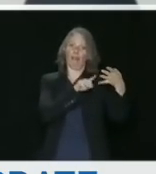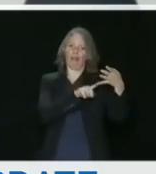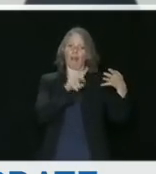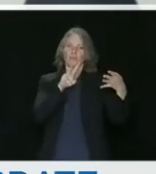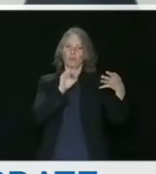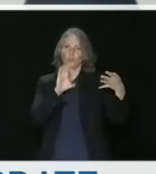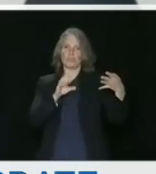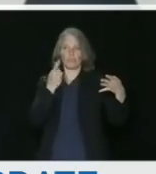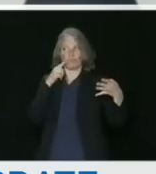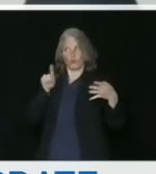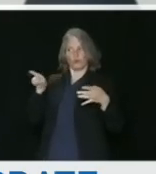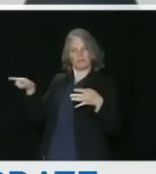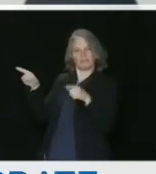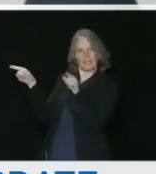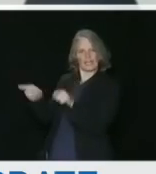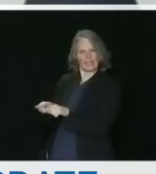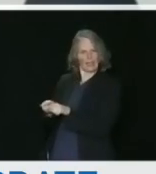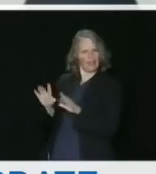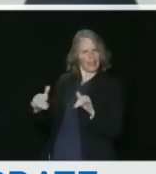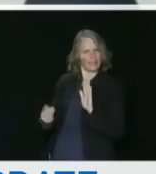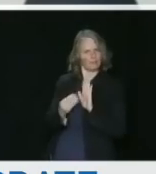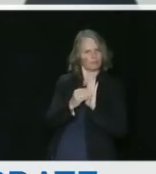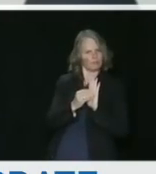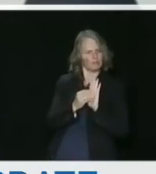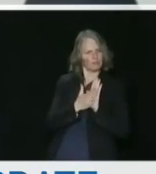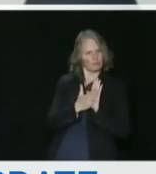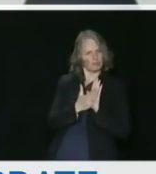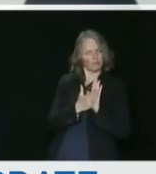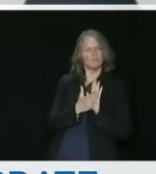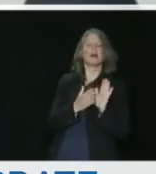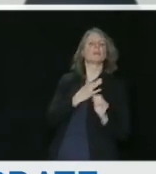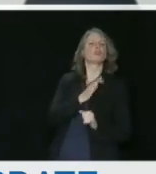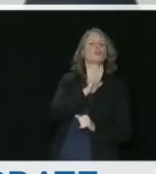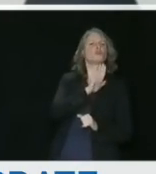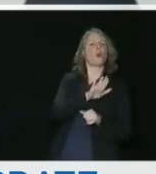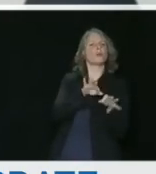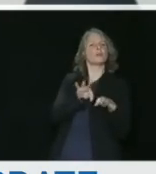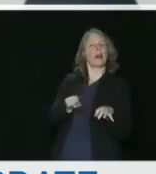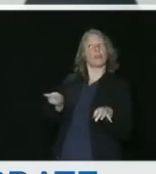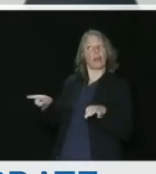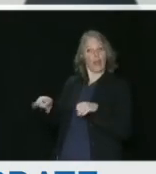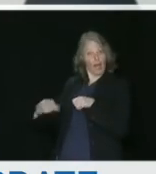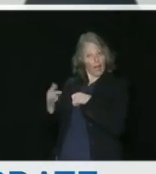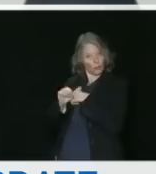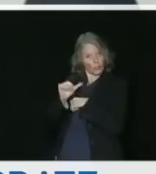you describe the risks so far with the variant from India?